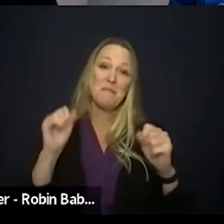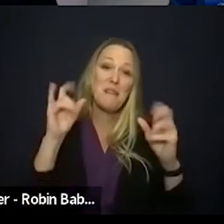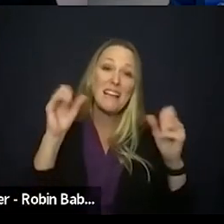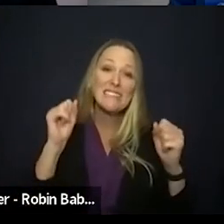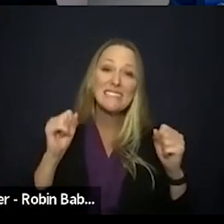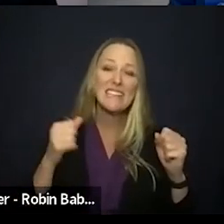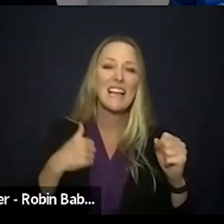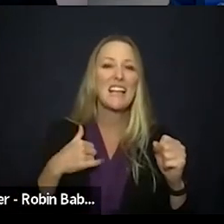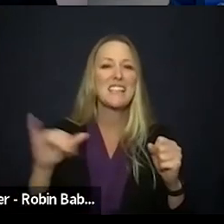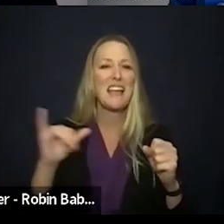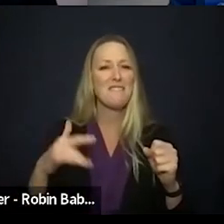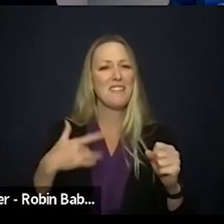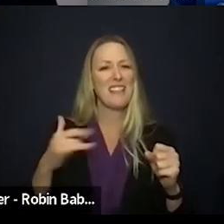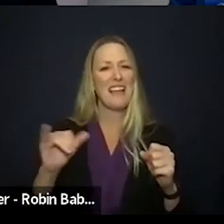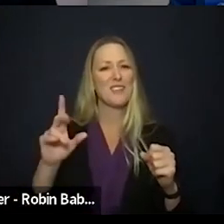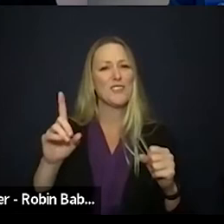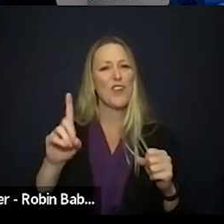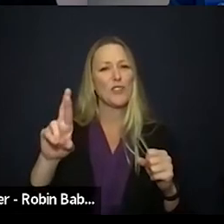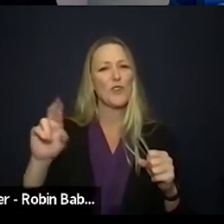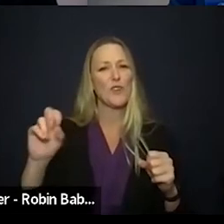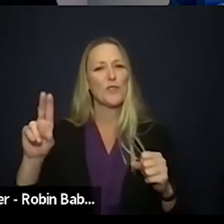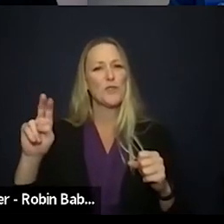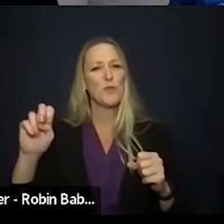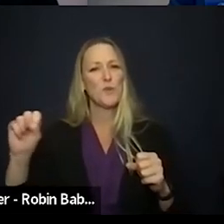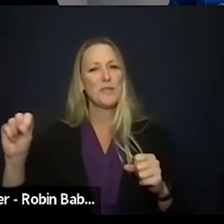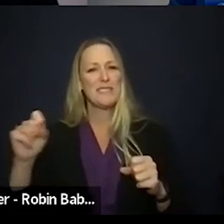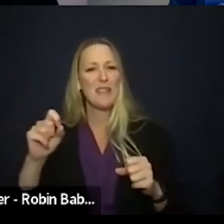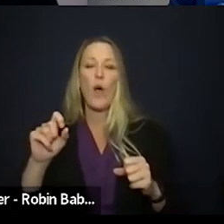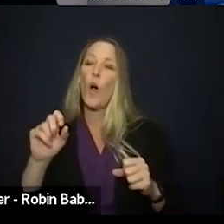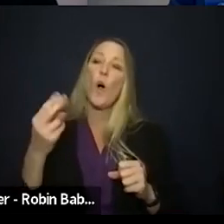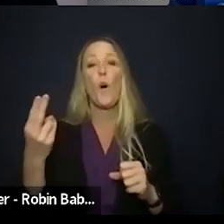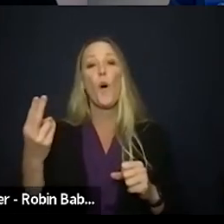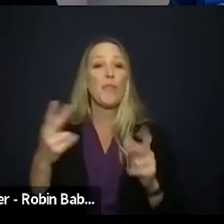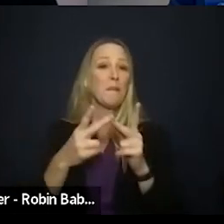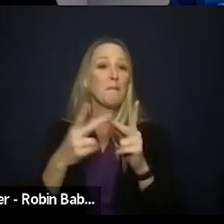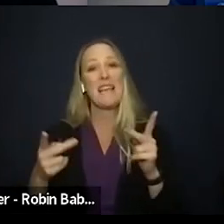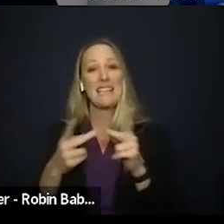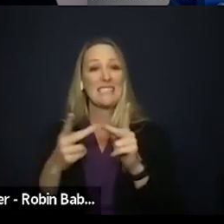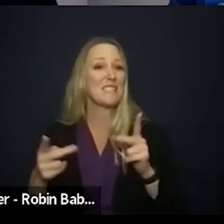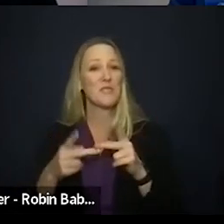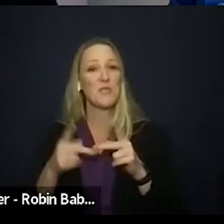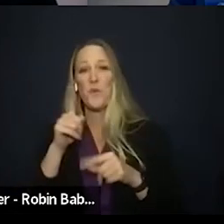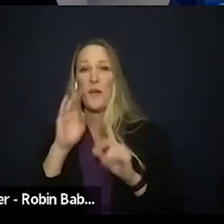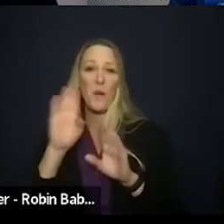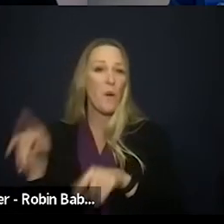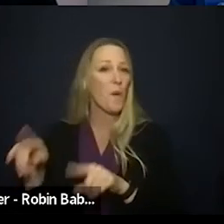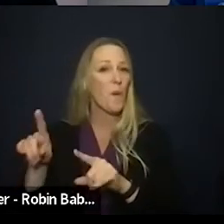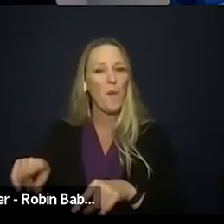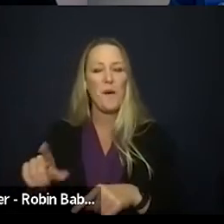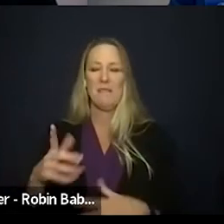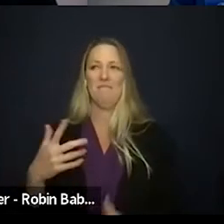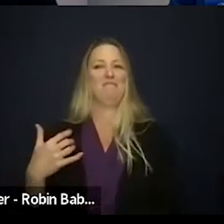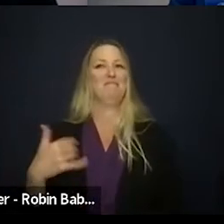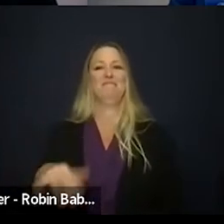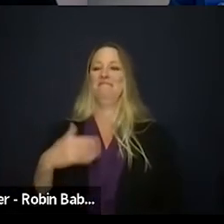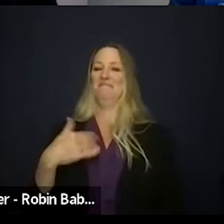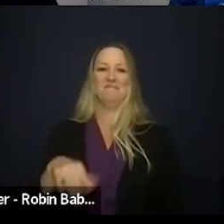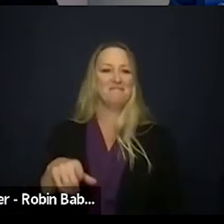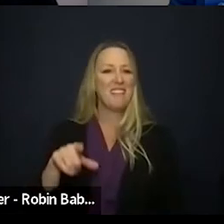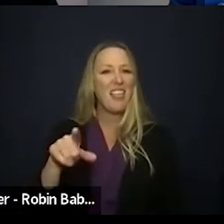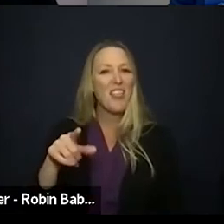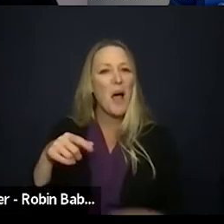of dr seuss when he says oh the places you'll go and this is the the